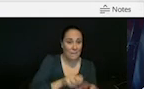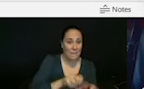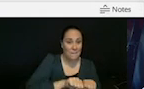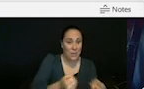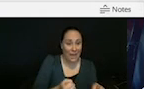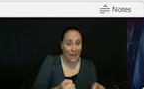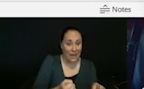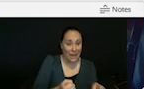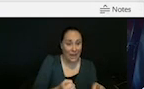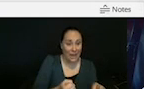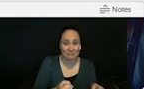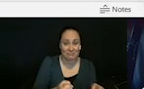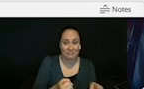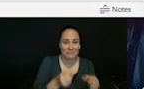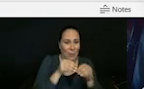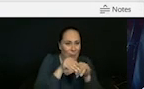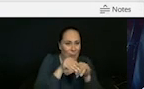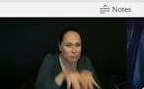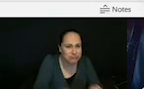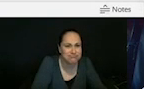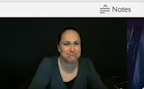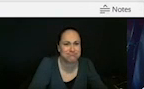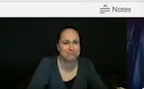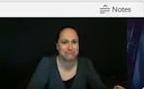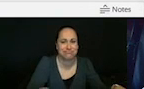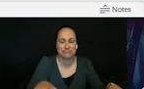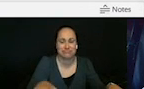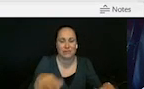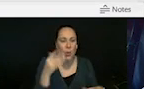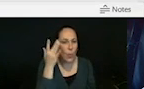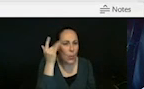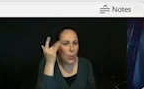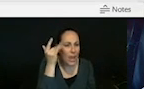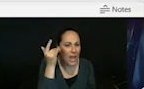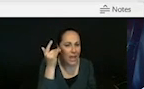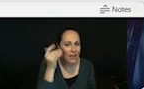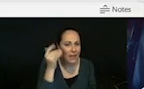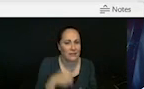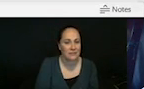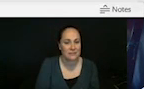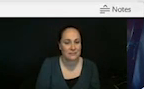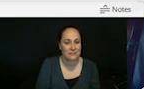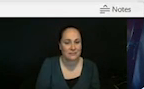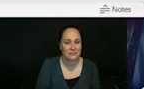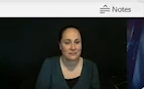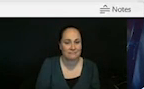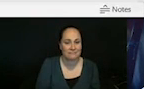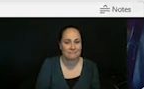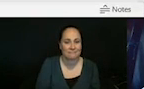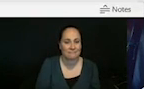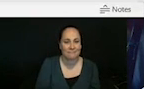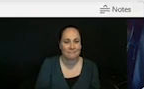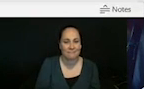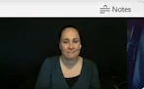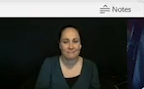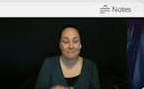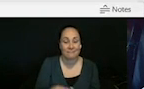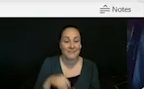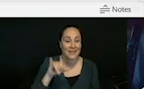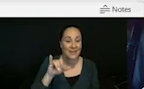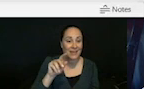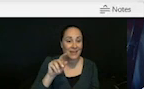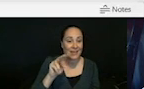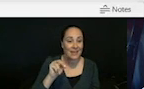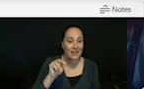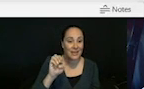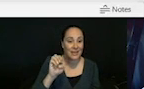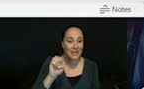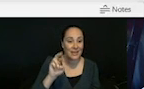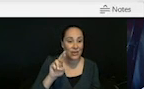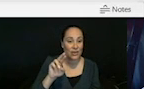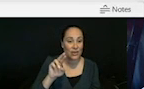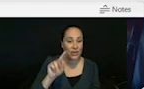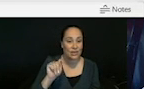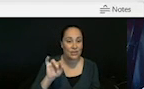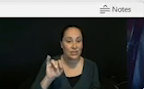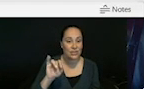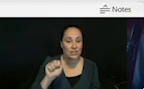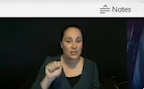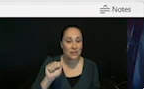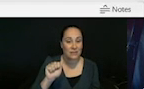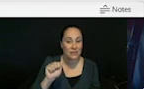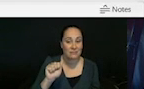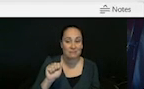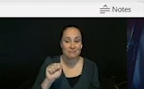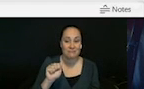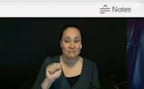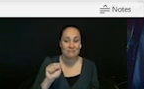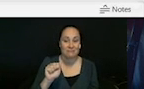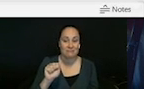stirring, right? Why is that? Because here's the thing, inertia is this awesome idea, right? That any body that is moving in a straight